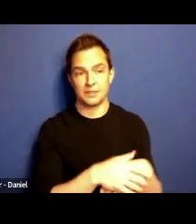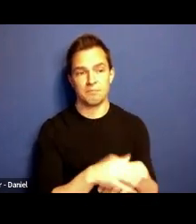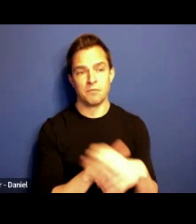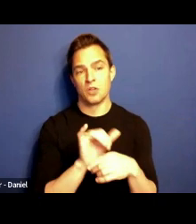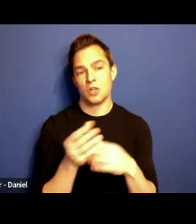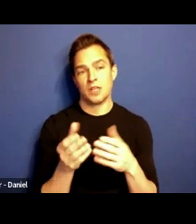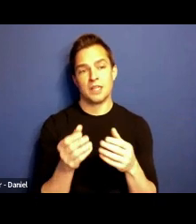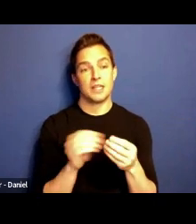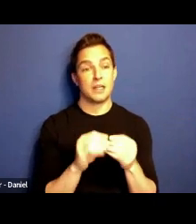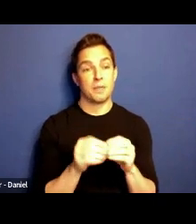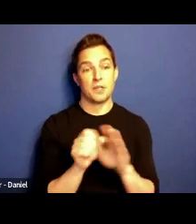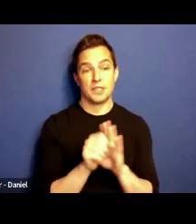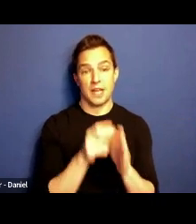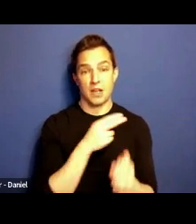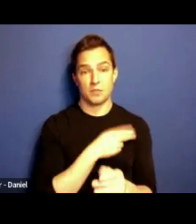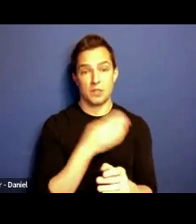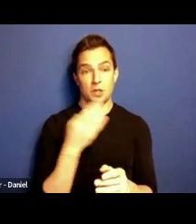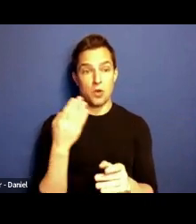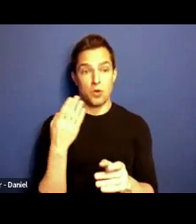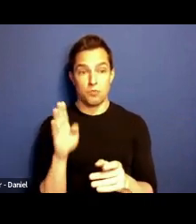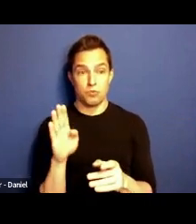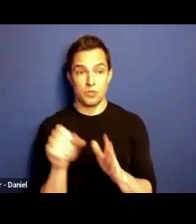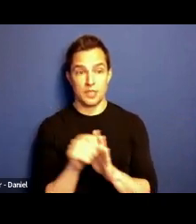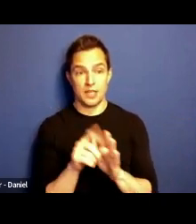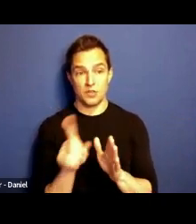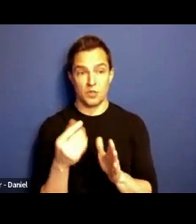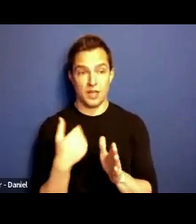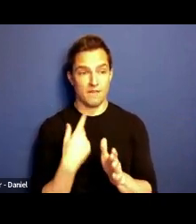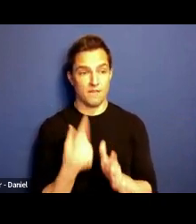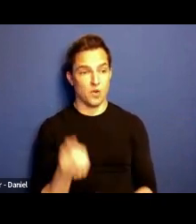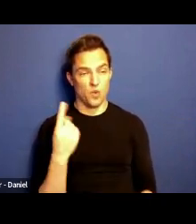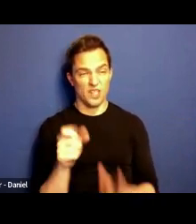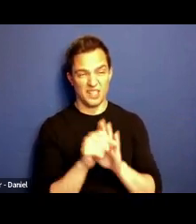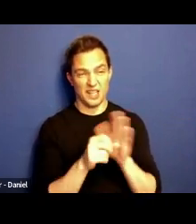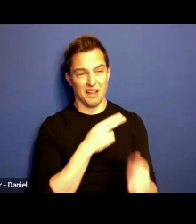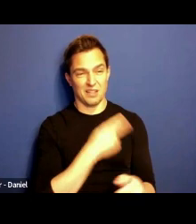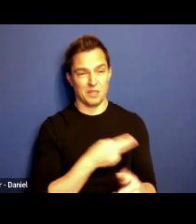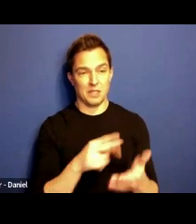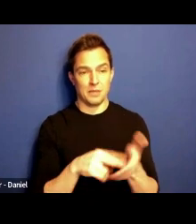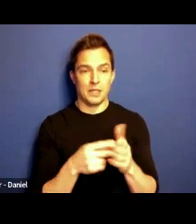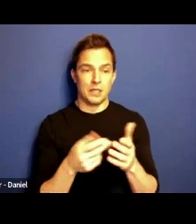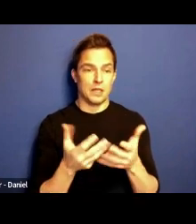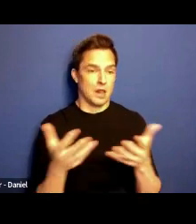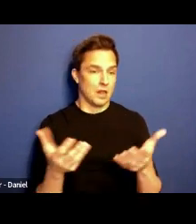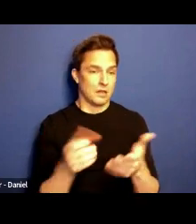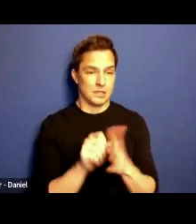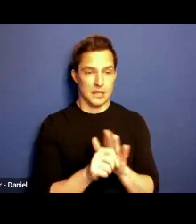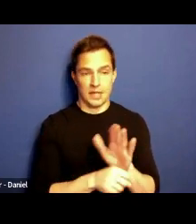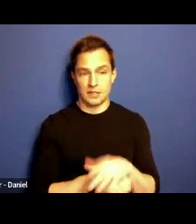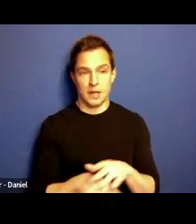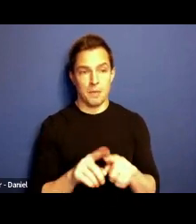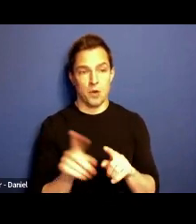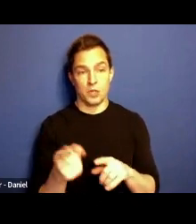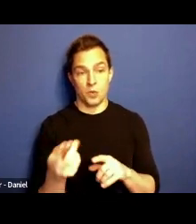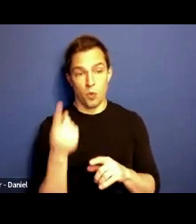state hospitals, the blue are states that only have one state hospital. So there are quite a few states where there's only one or two